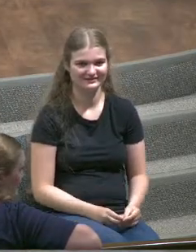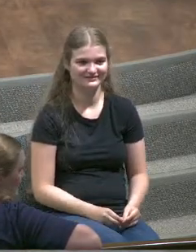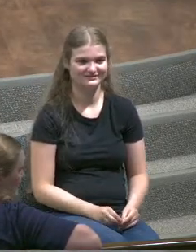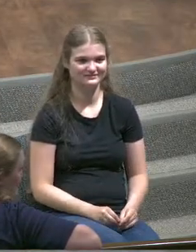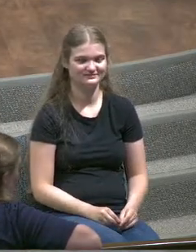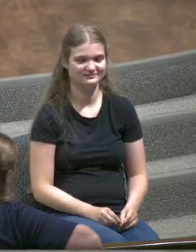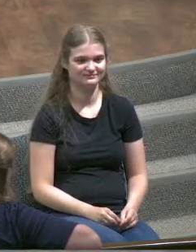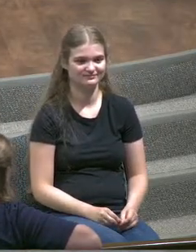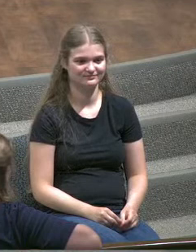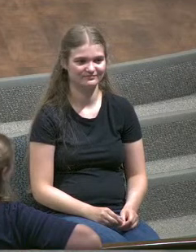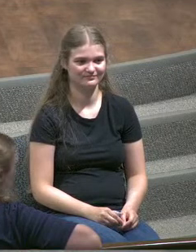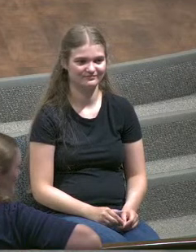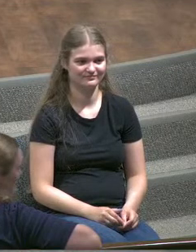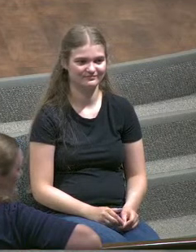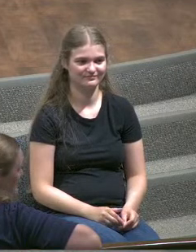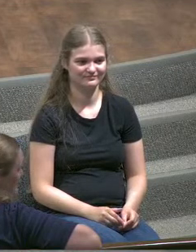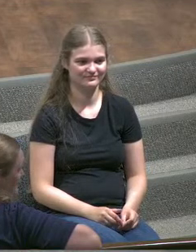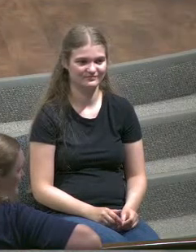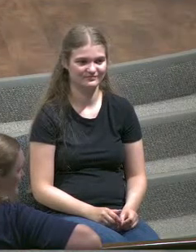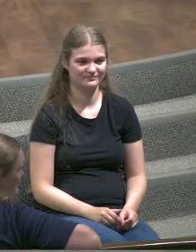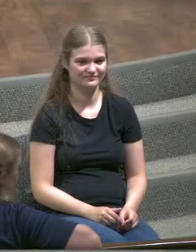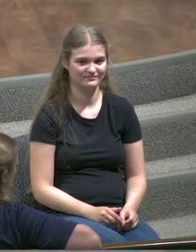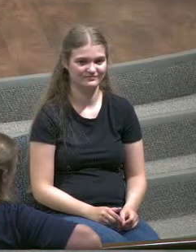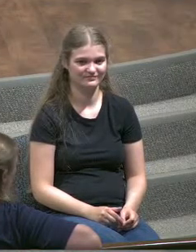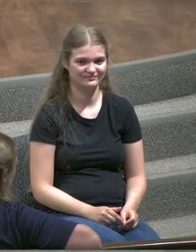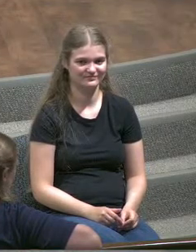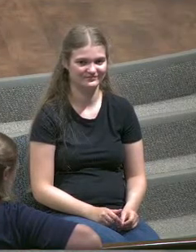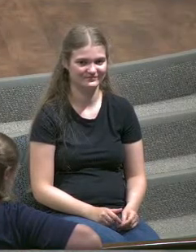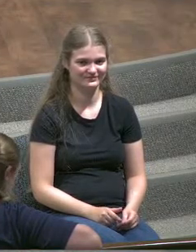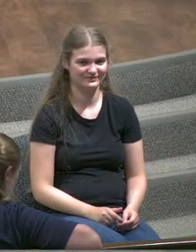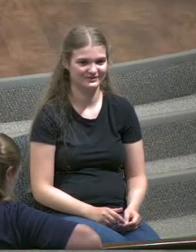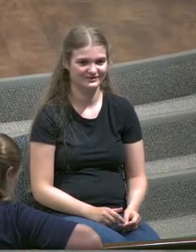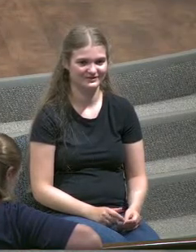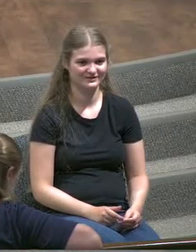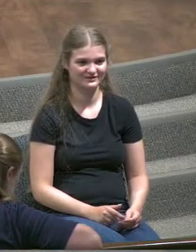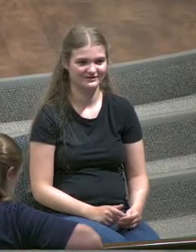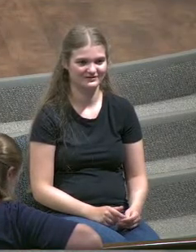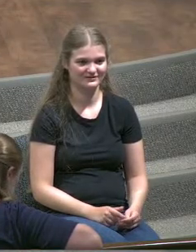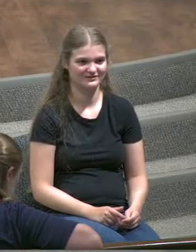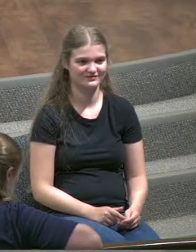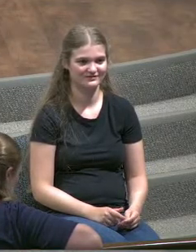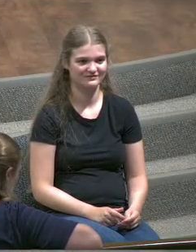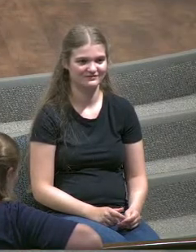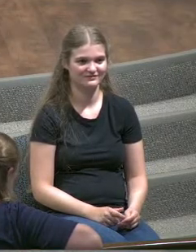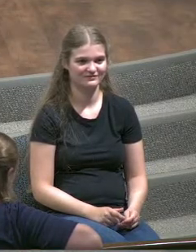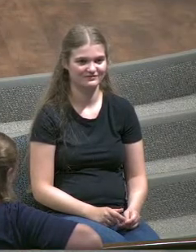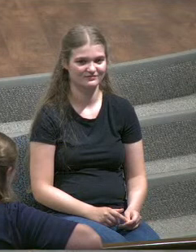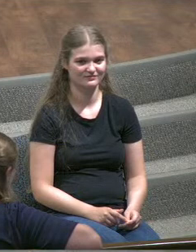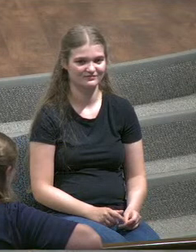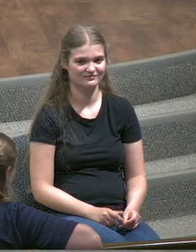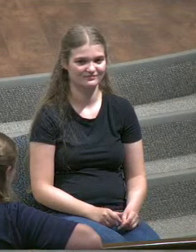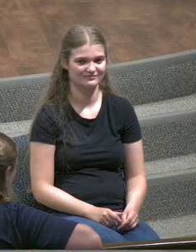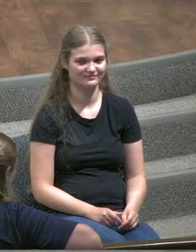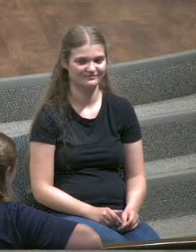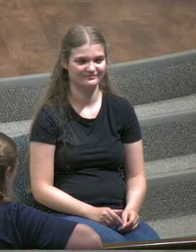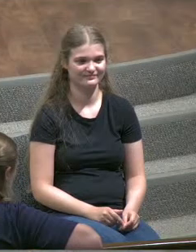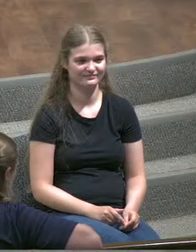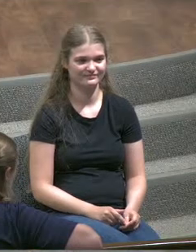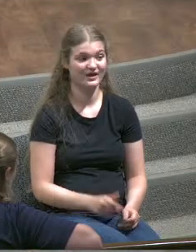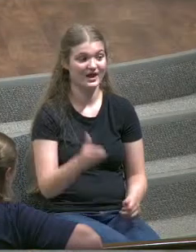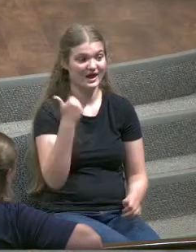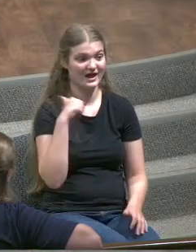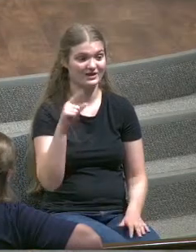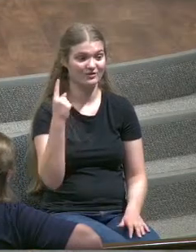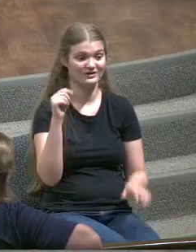been kind of given as a hypothetical to the scribes. I say to you, rise, pick up your bed, and go home. Again, anyone